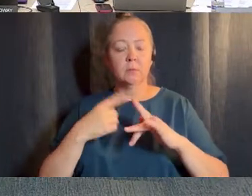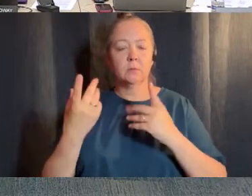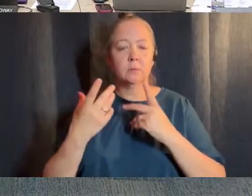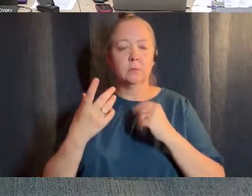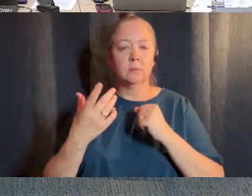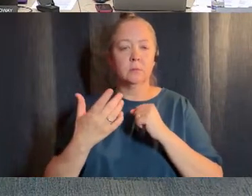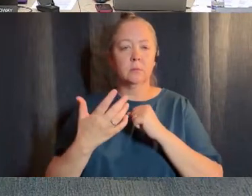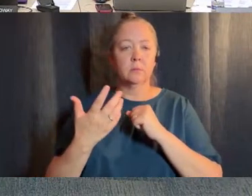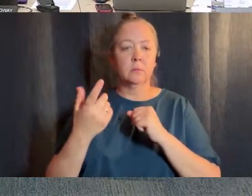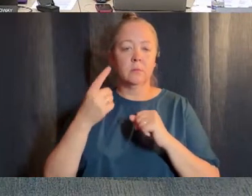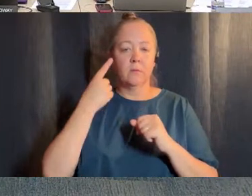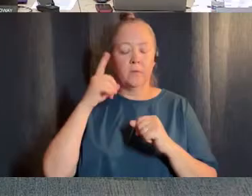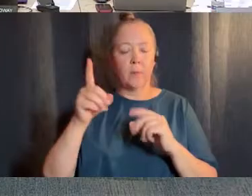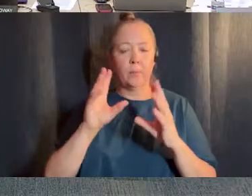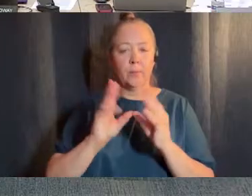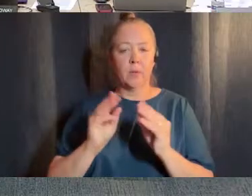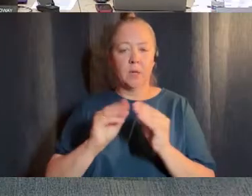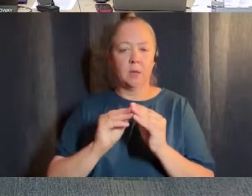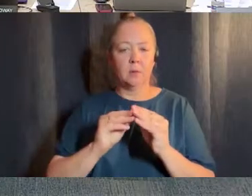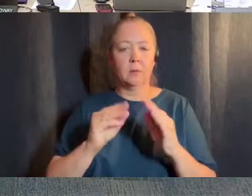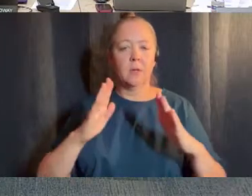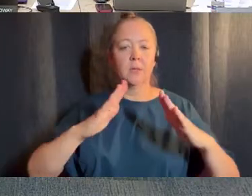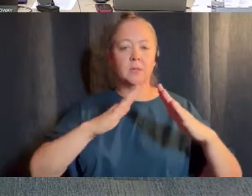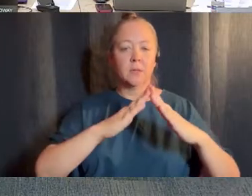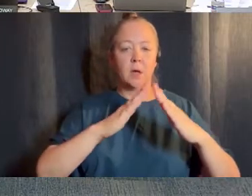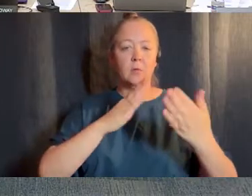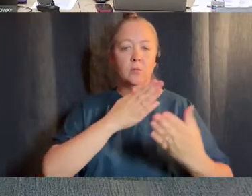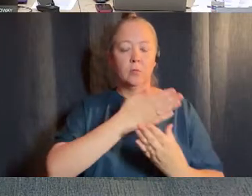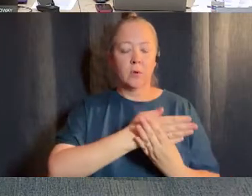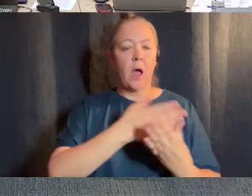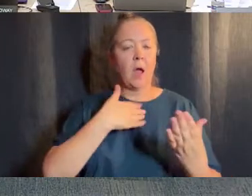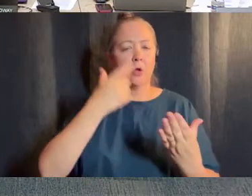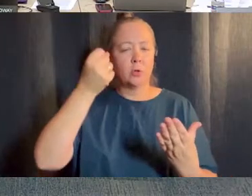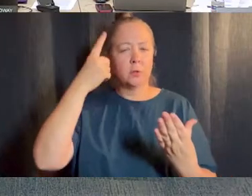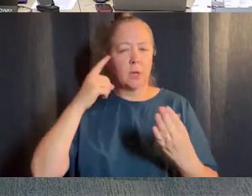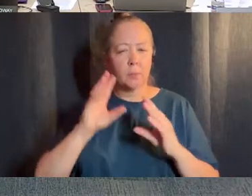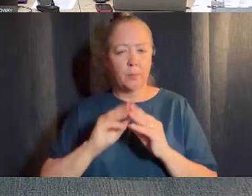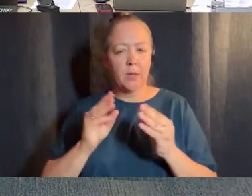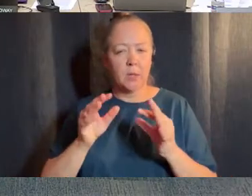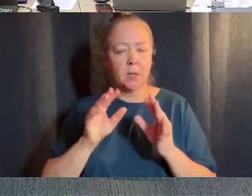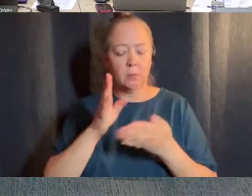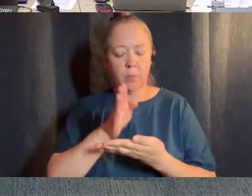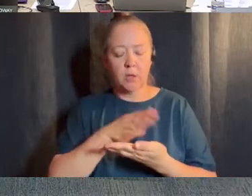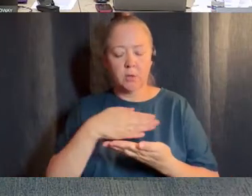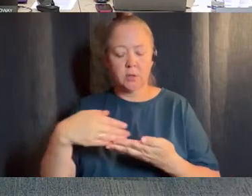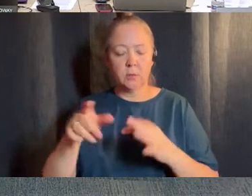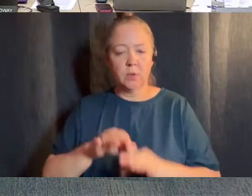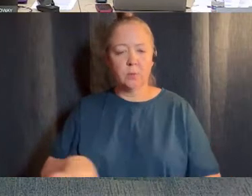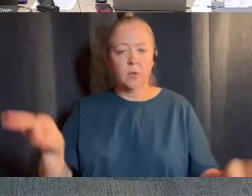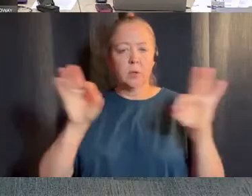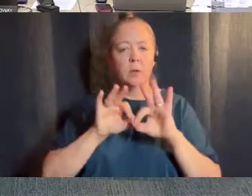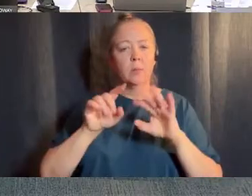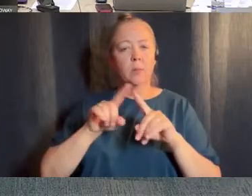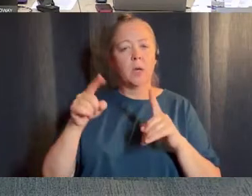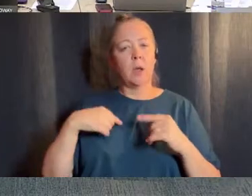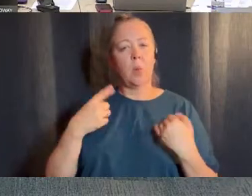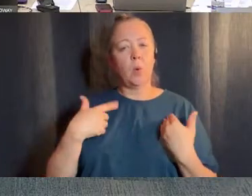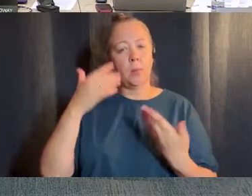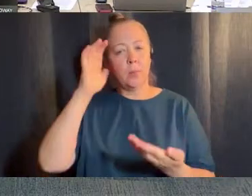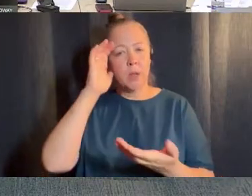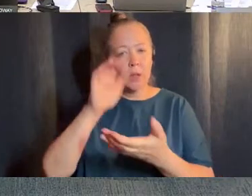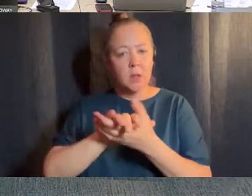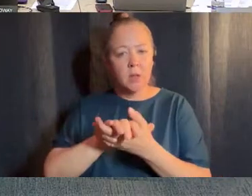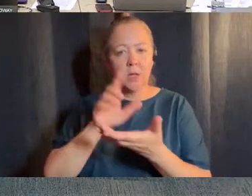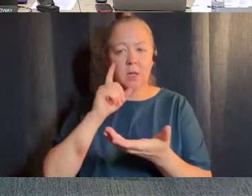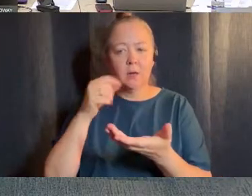I understand that this was an important meeting, but I like to believe that all town meetings are important. Otherwise, there will be no need for a